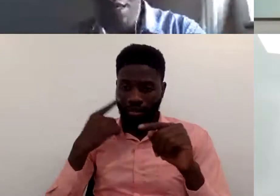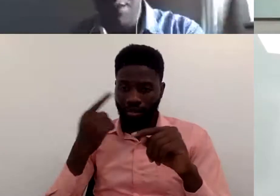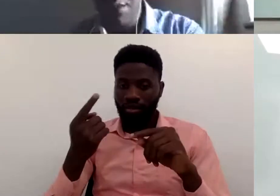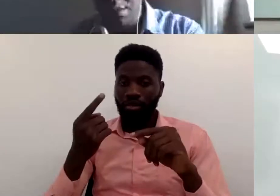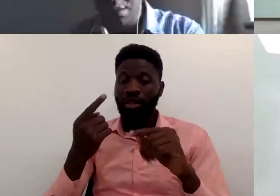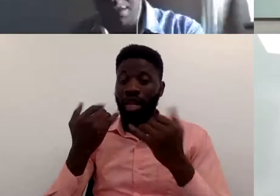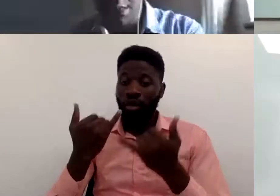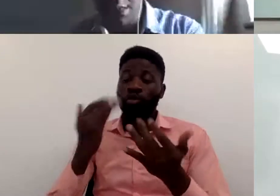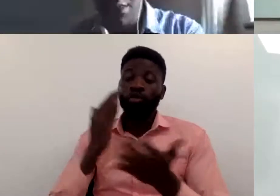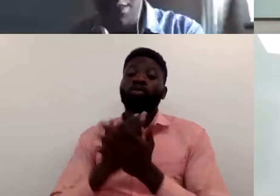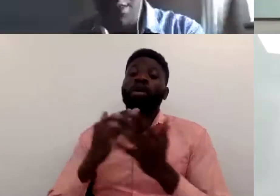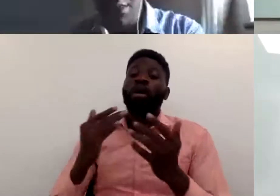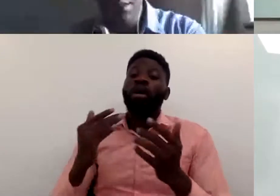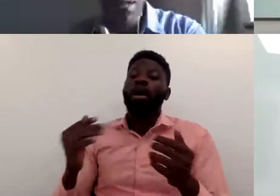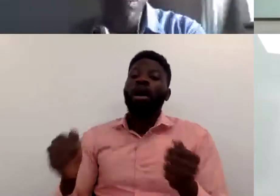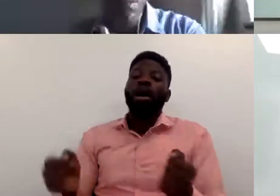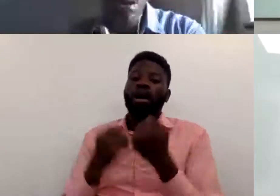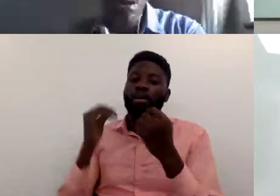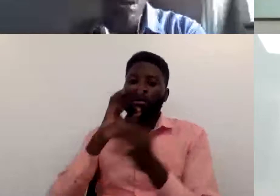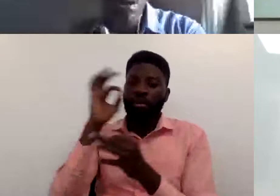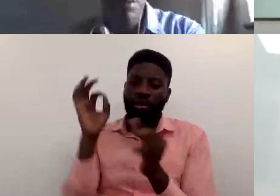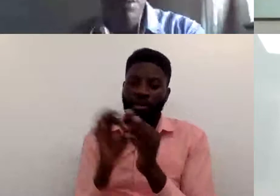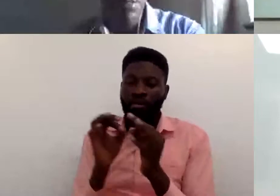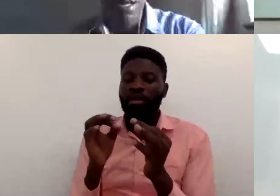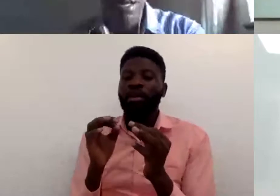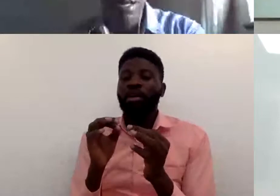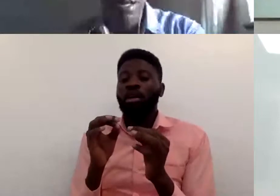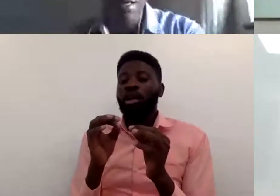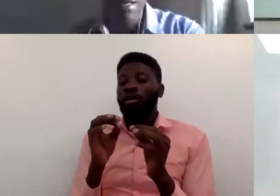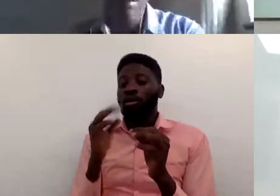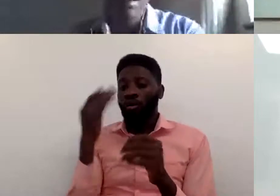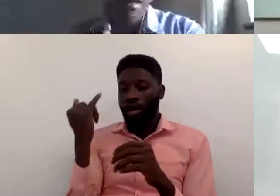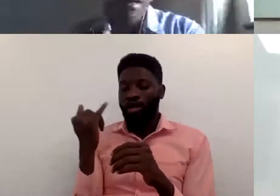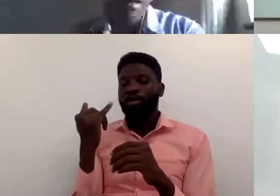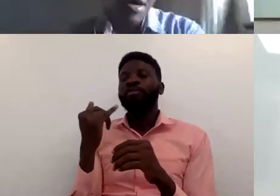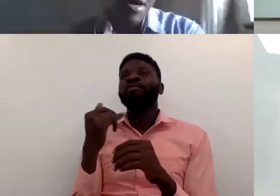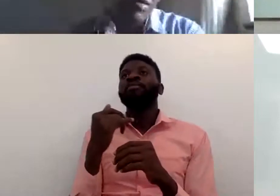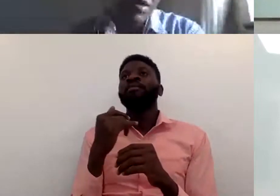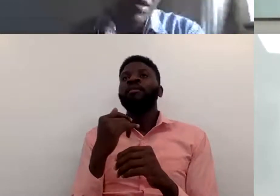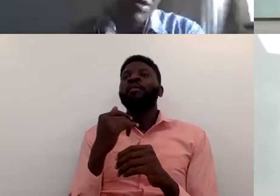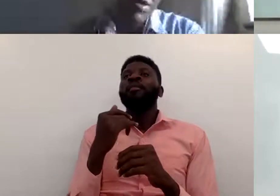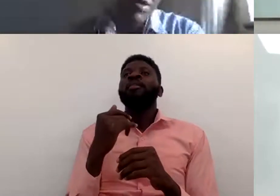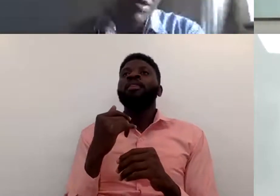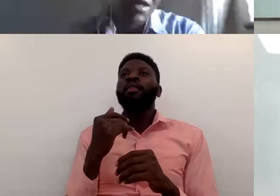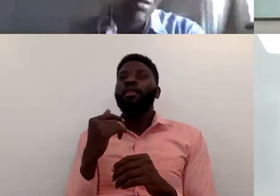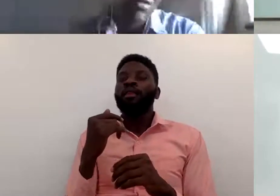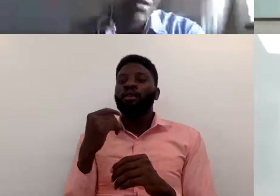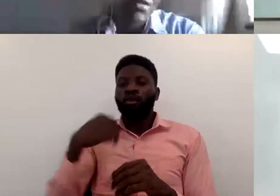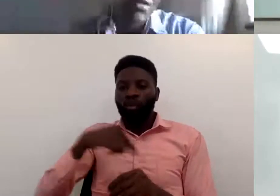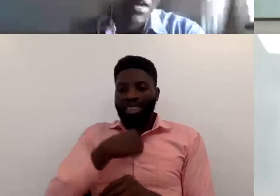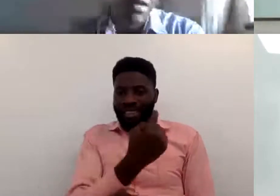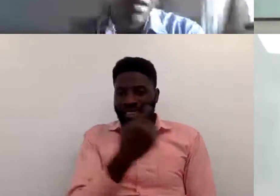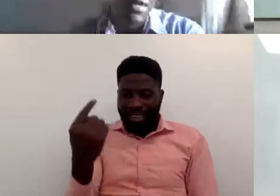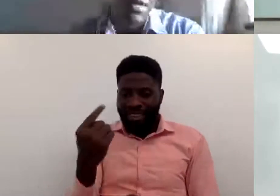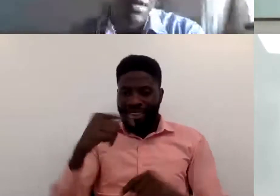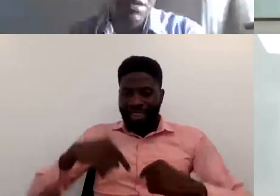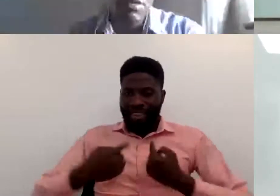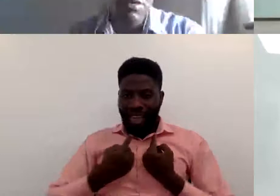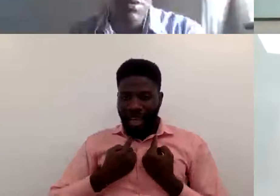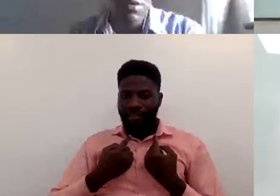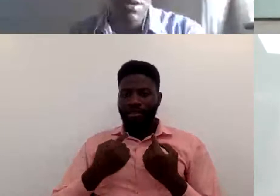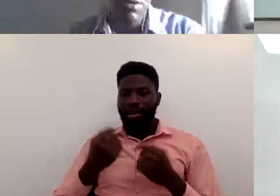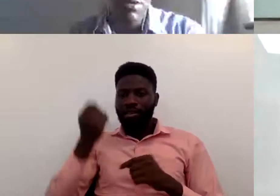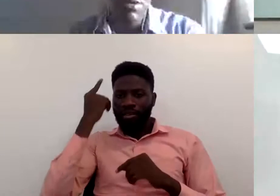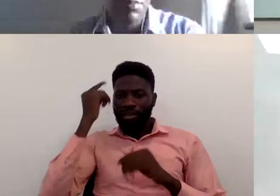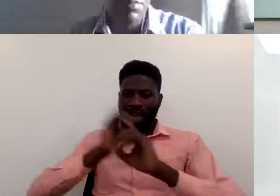actually happened. And the distinction has been how much clarity did each of us get along the way in terms of